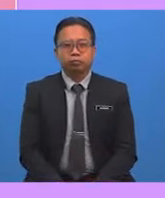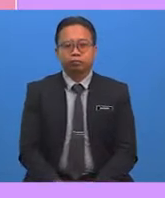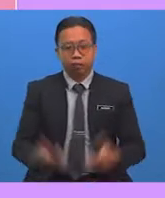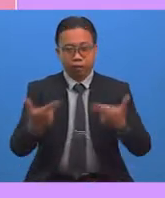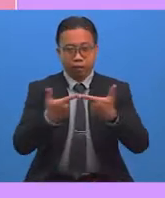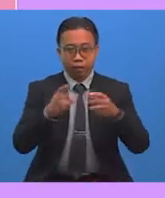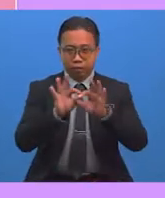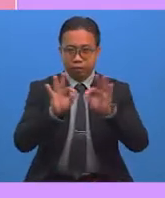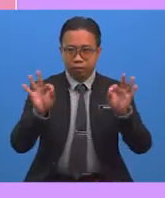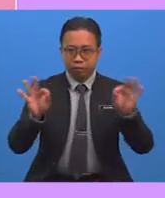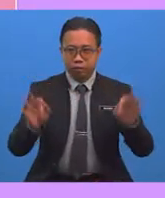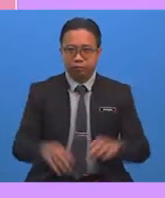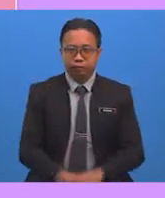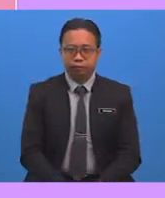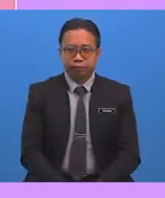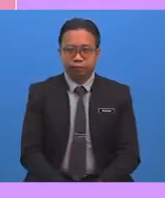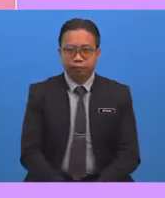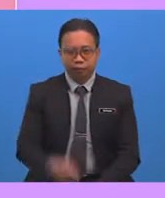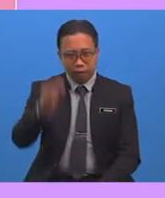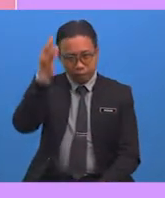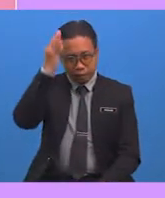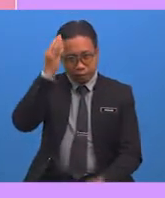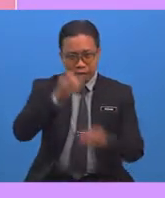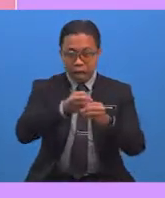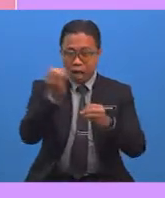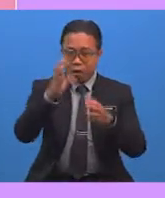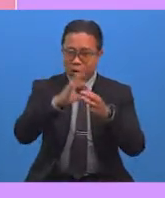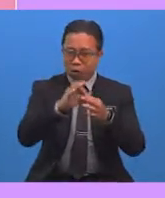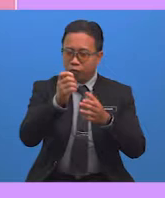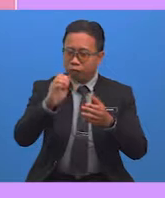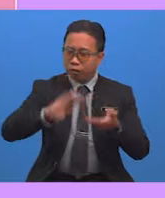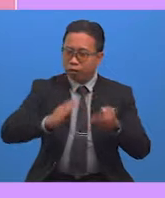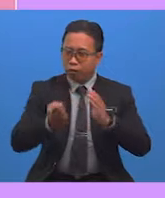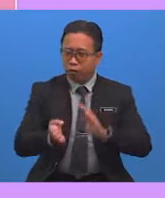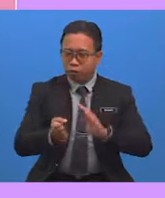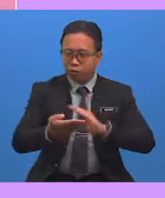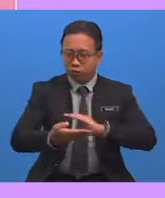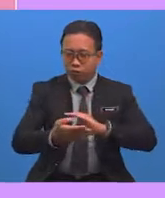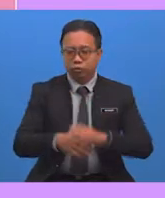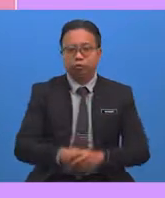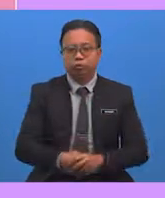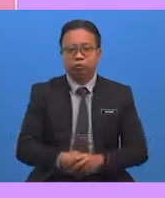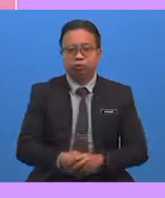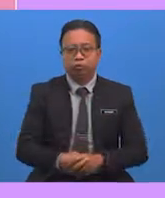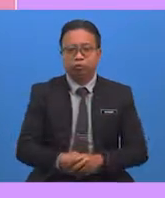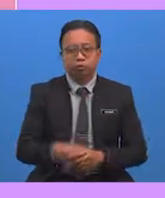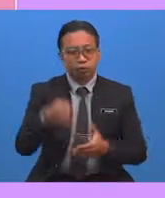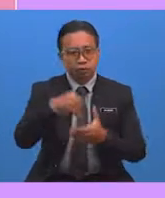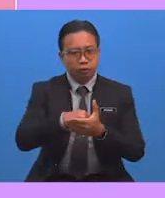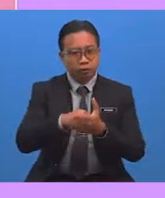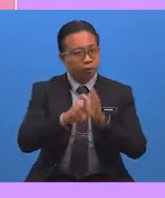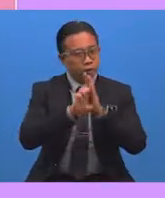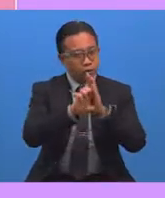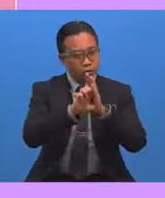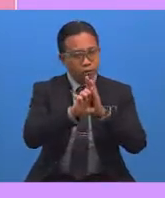Linking sentence: thinking out of the box supersedes flying colors in